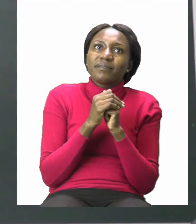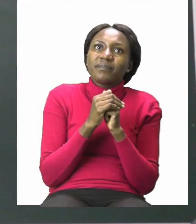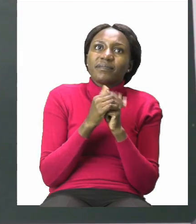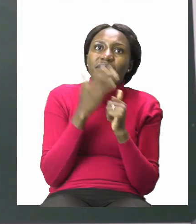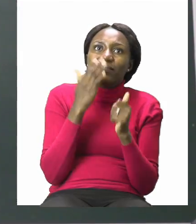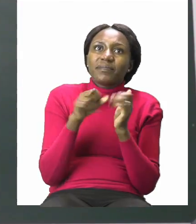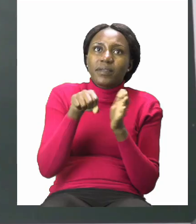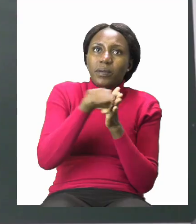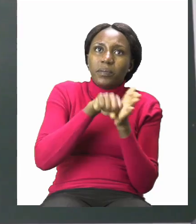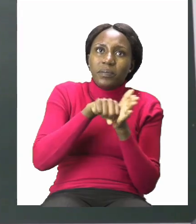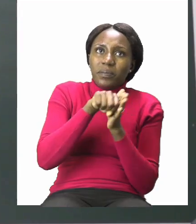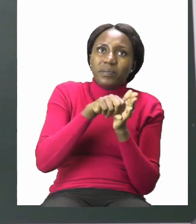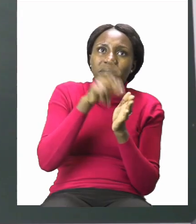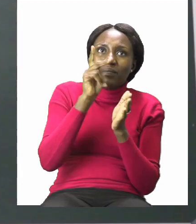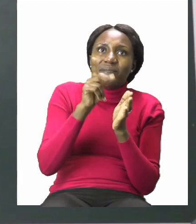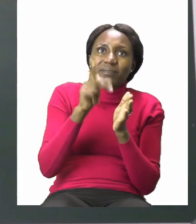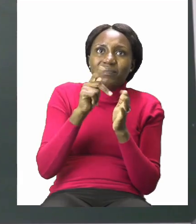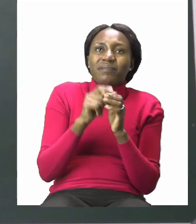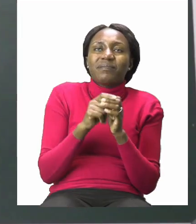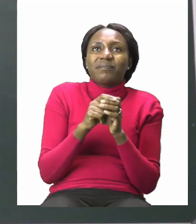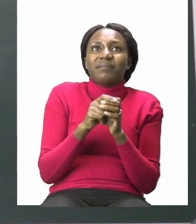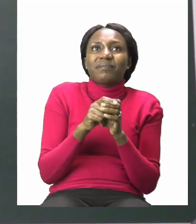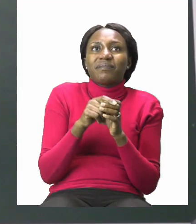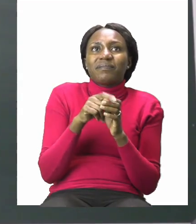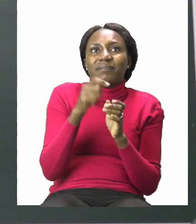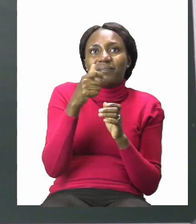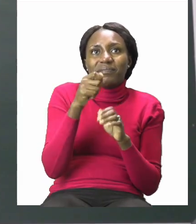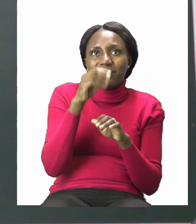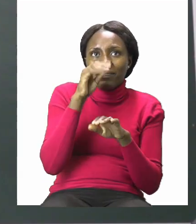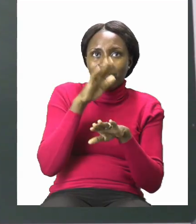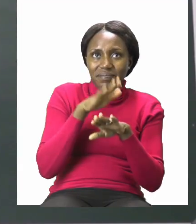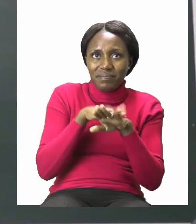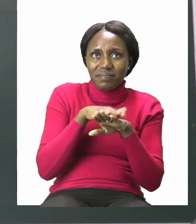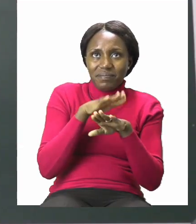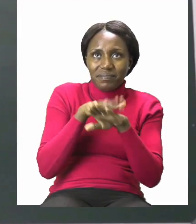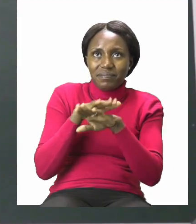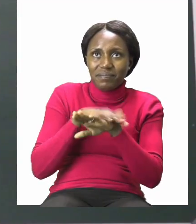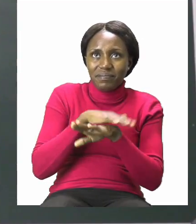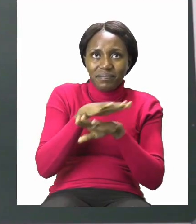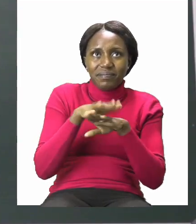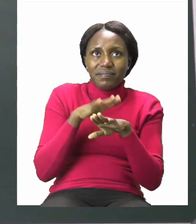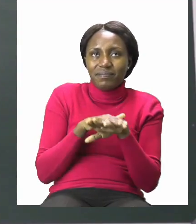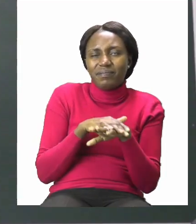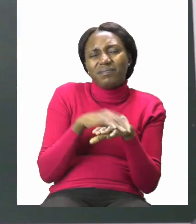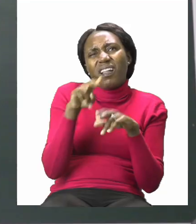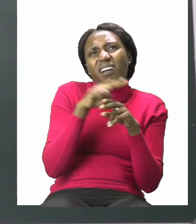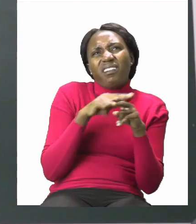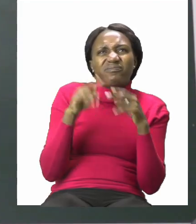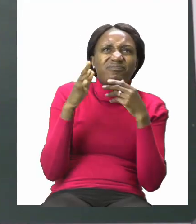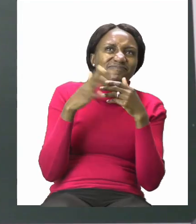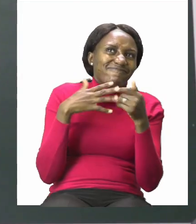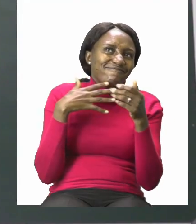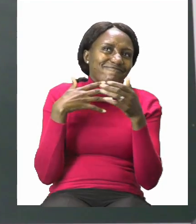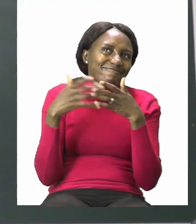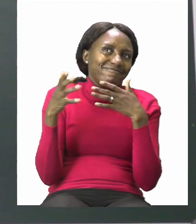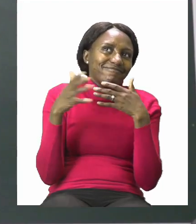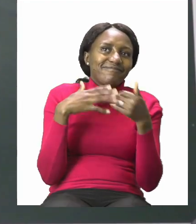glue and some rice as well. Remember, you can use any